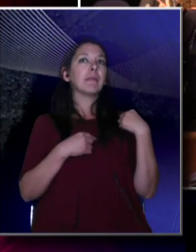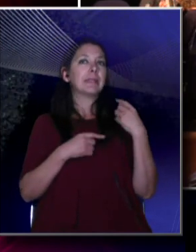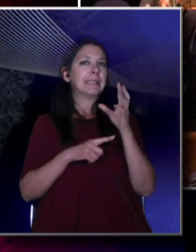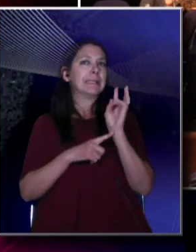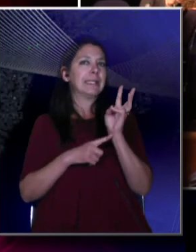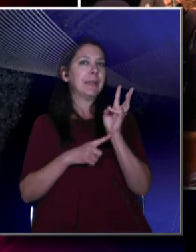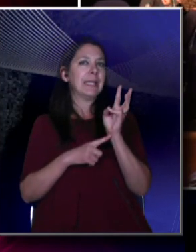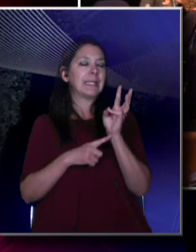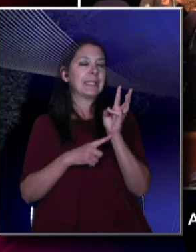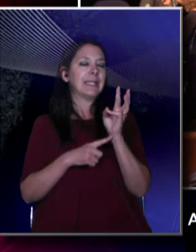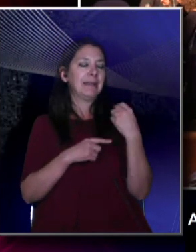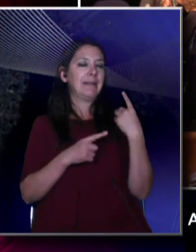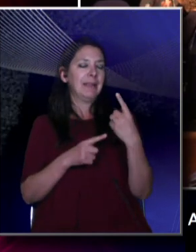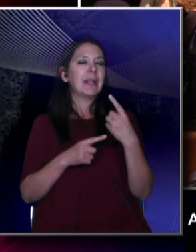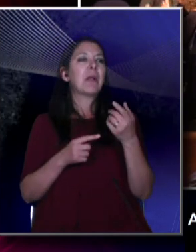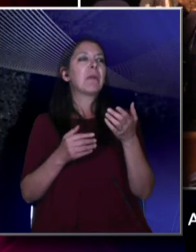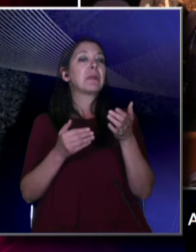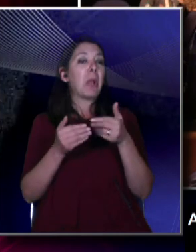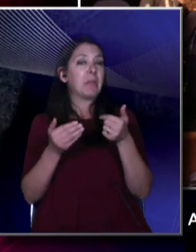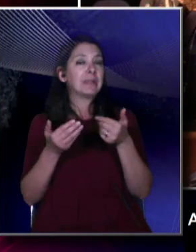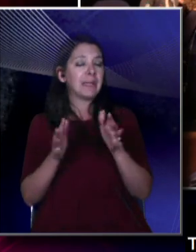there. We're almost done, actually. Perfect timing.